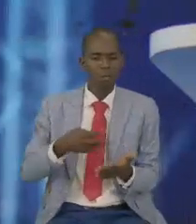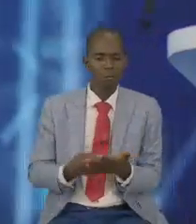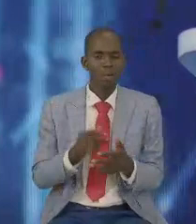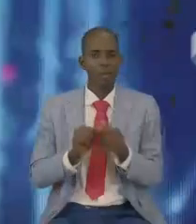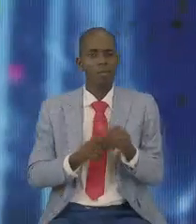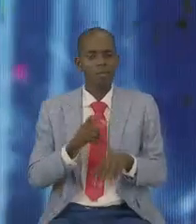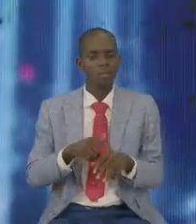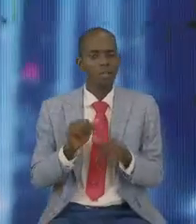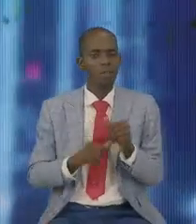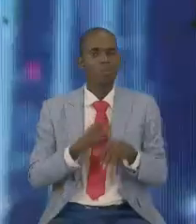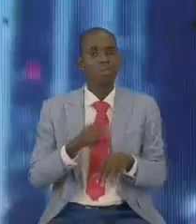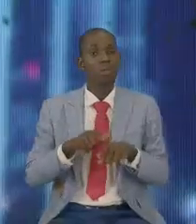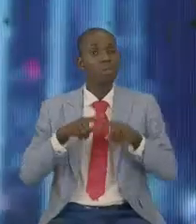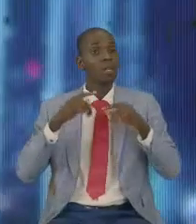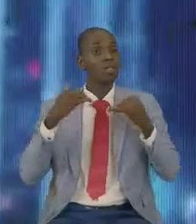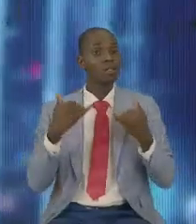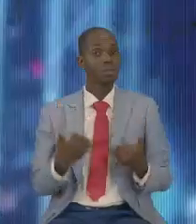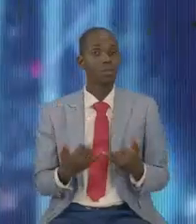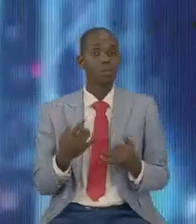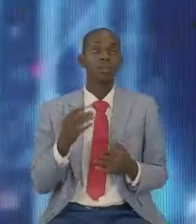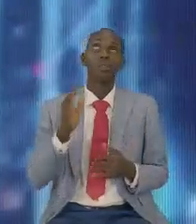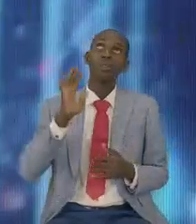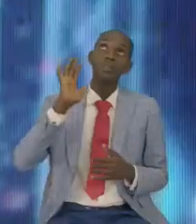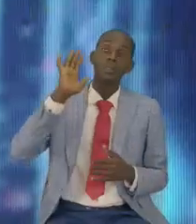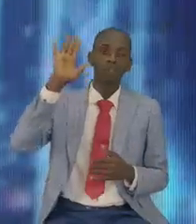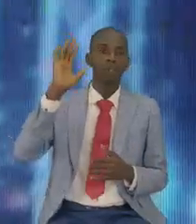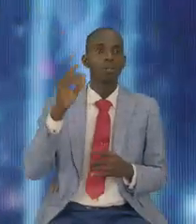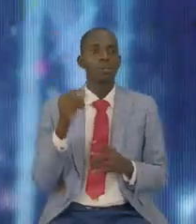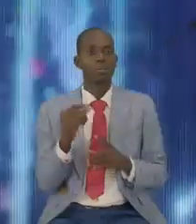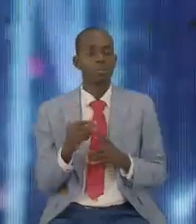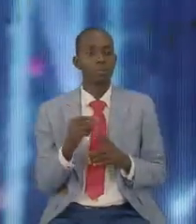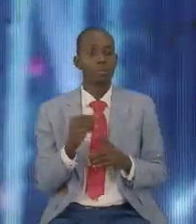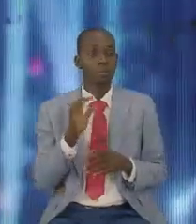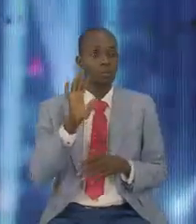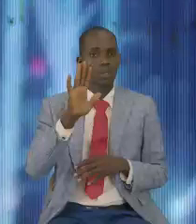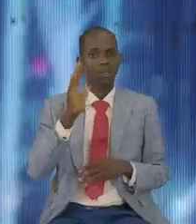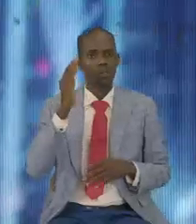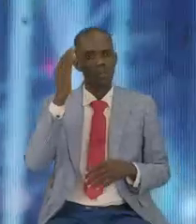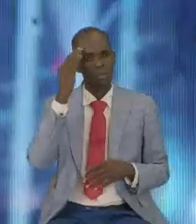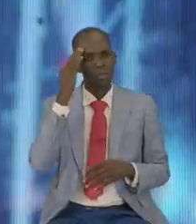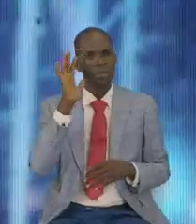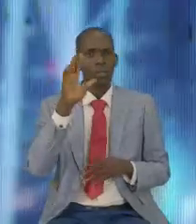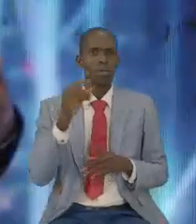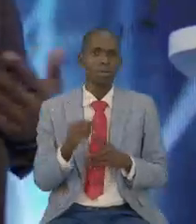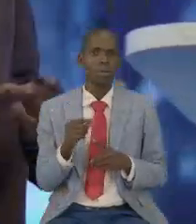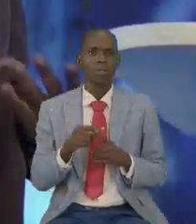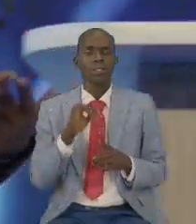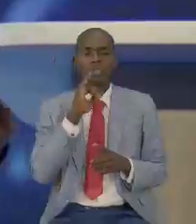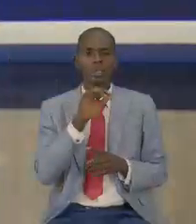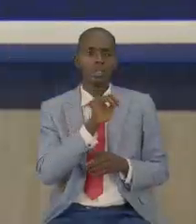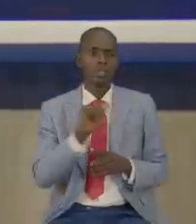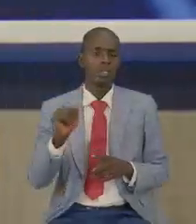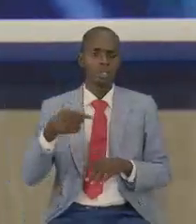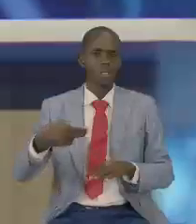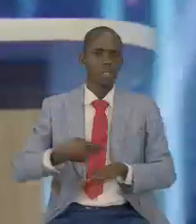revelation, thy knowledge, thy word is a lamp unto my feet and a